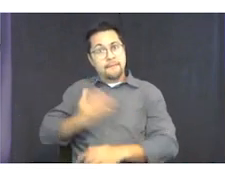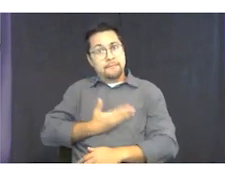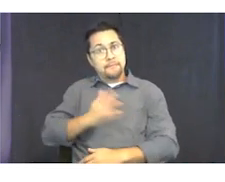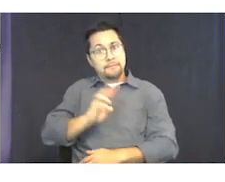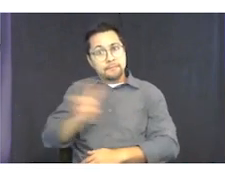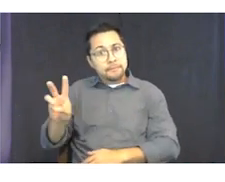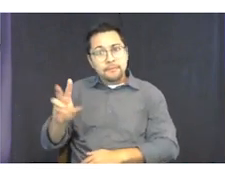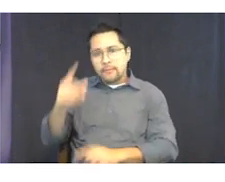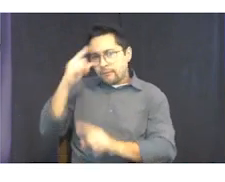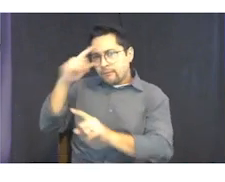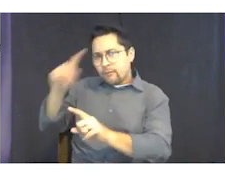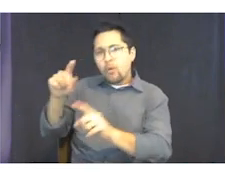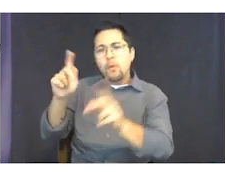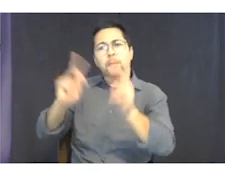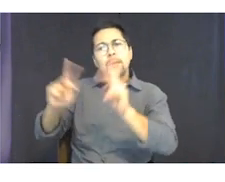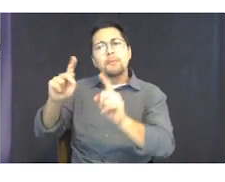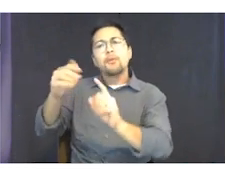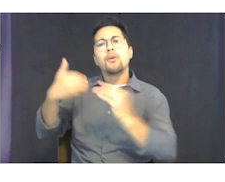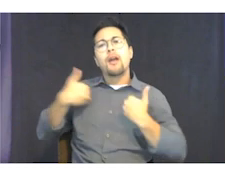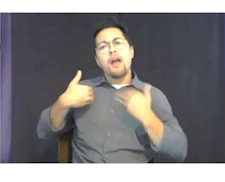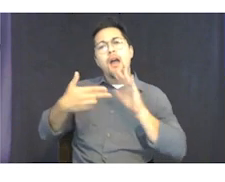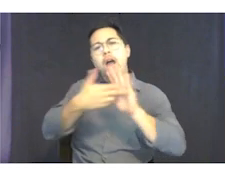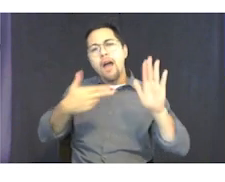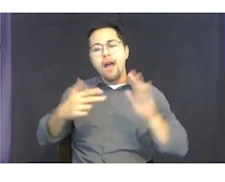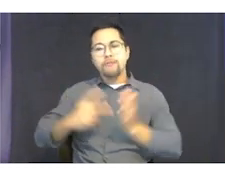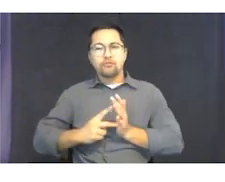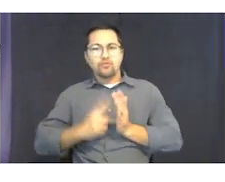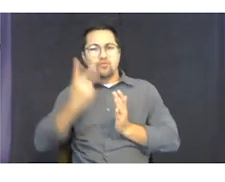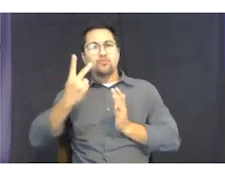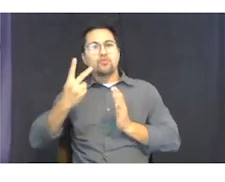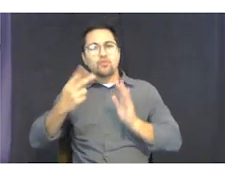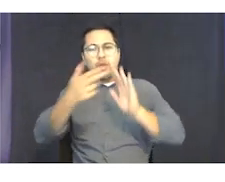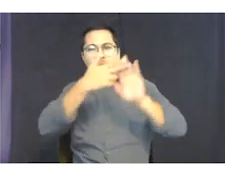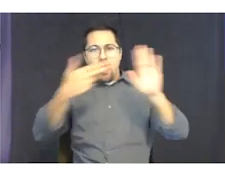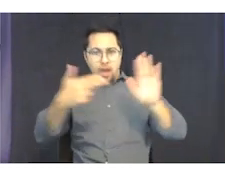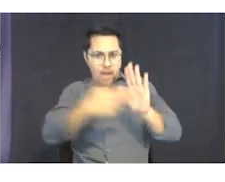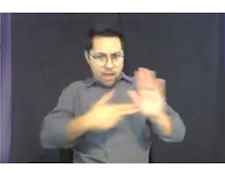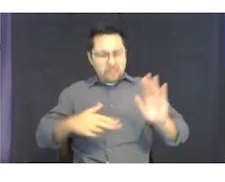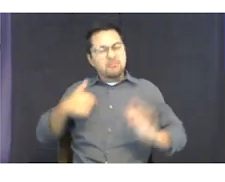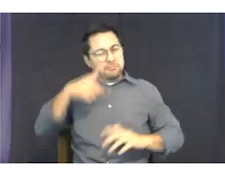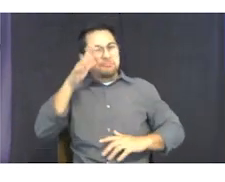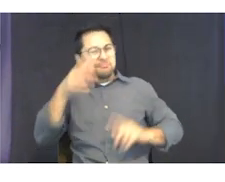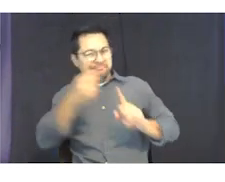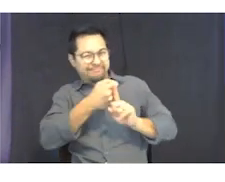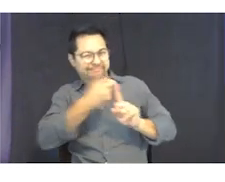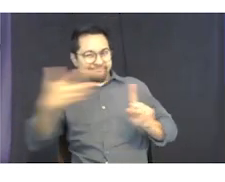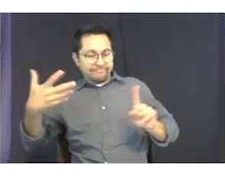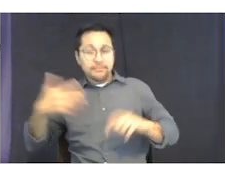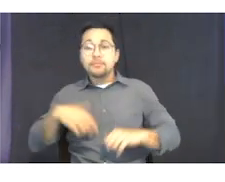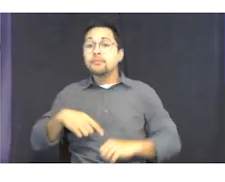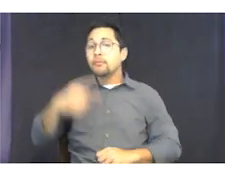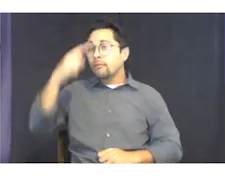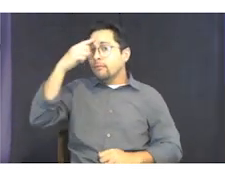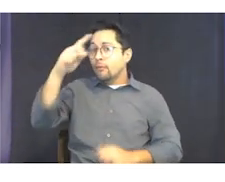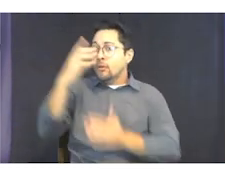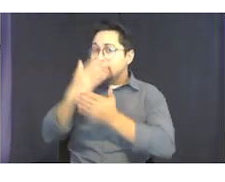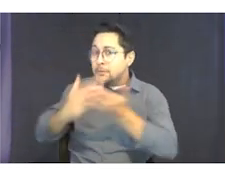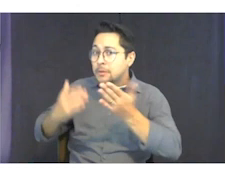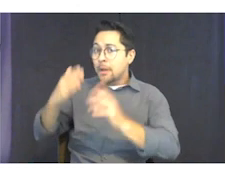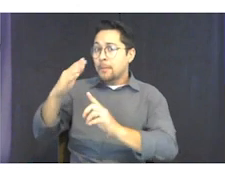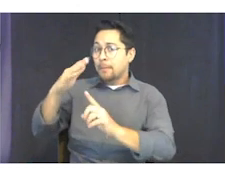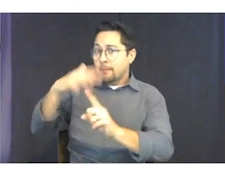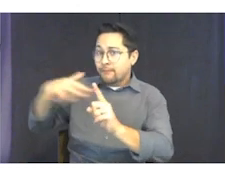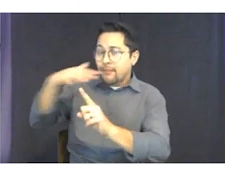for those individuals who have what's referred to as a dual diagnosis. And let me explain. In some environments, a